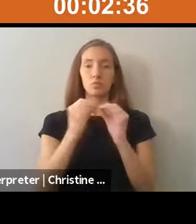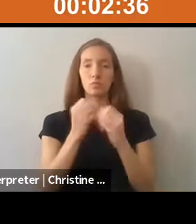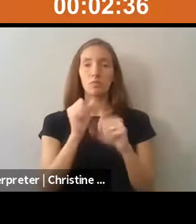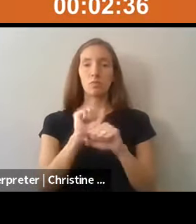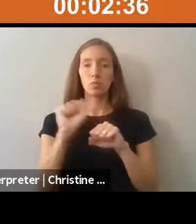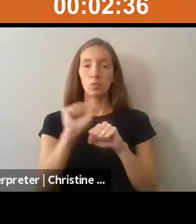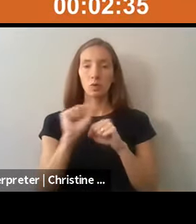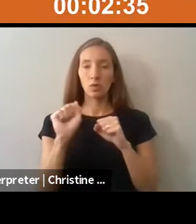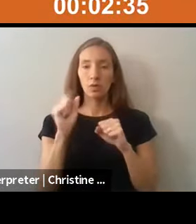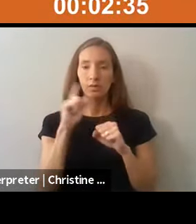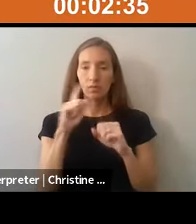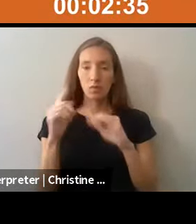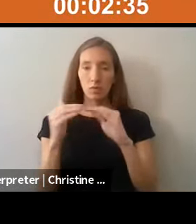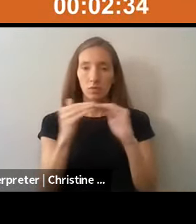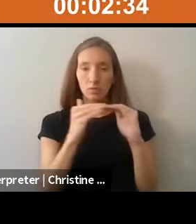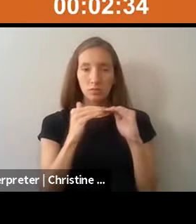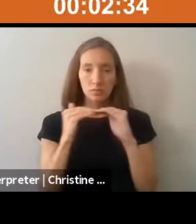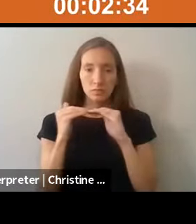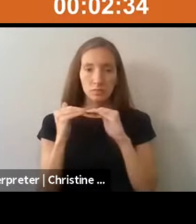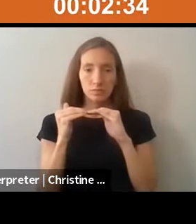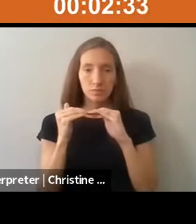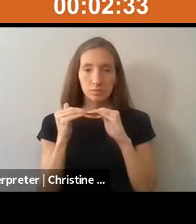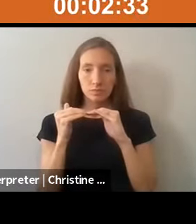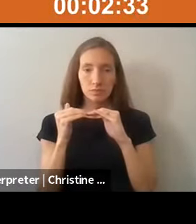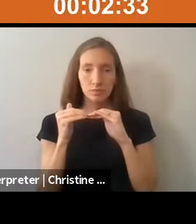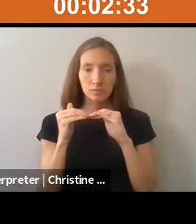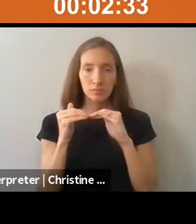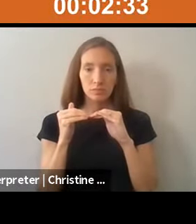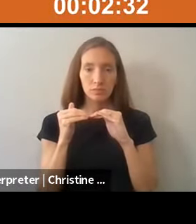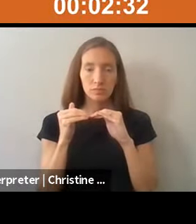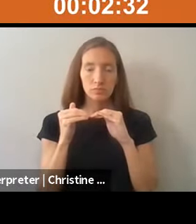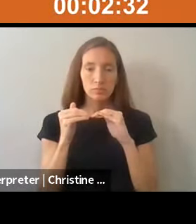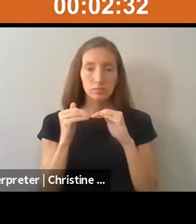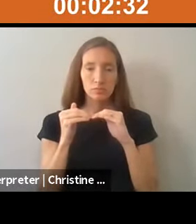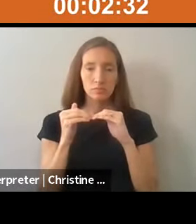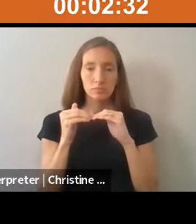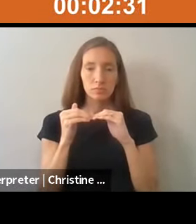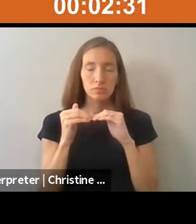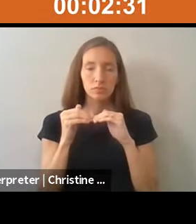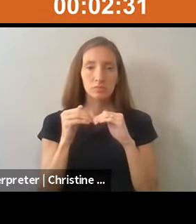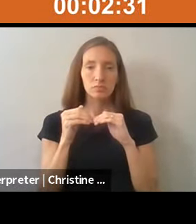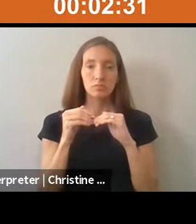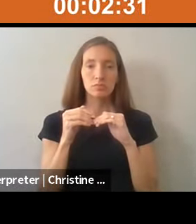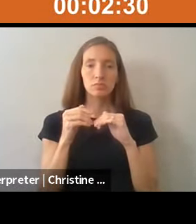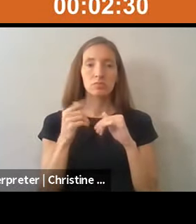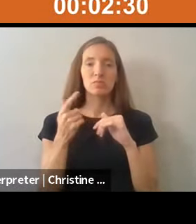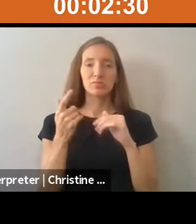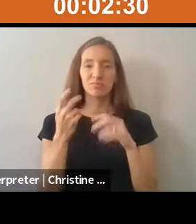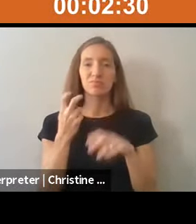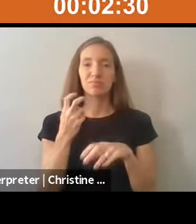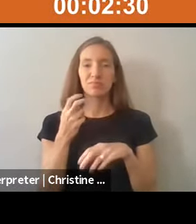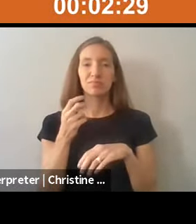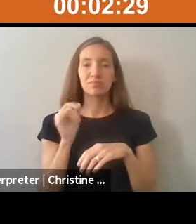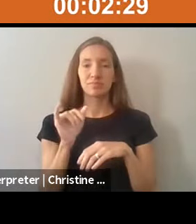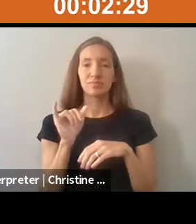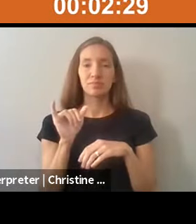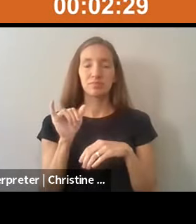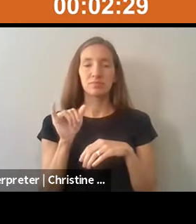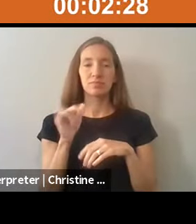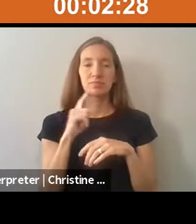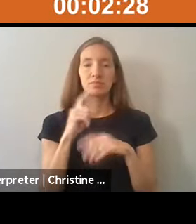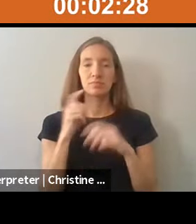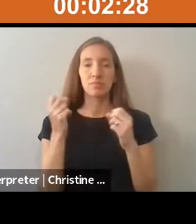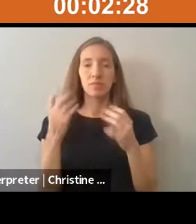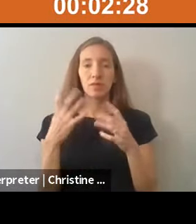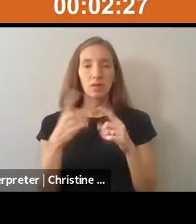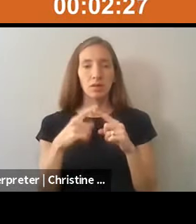we believe that gender inequality violence are really linked. So the first point, I've got 5 points to make,